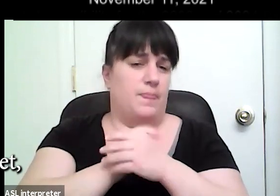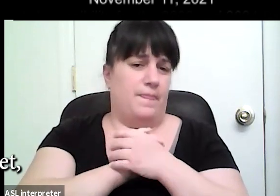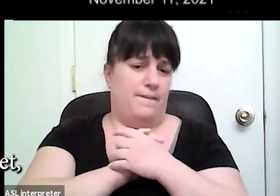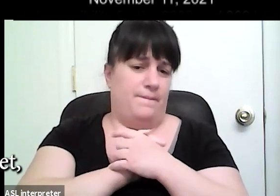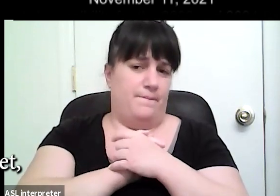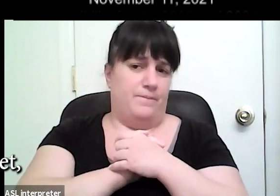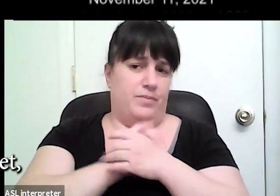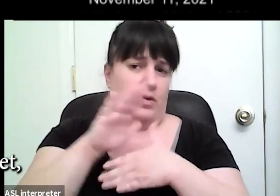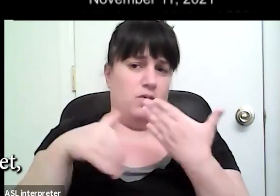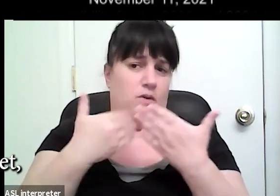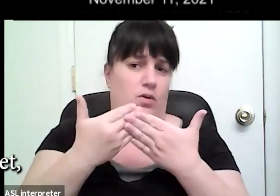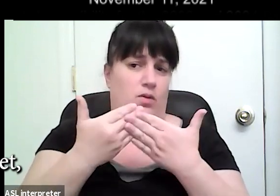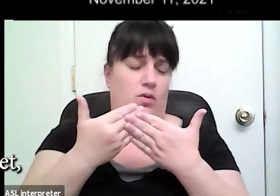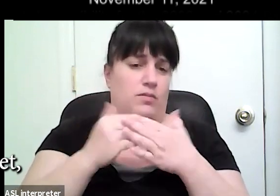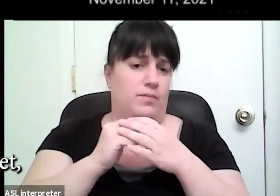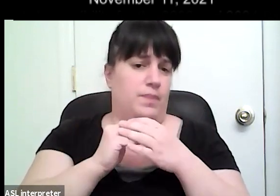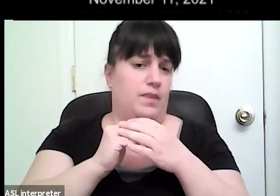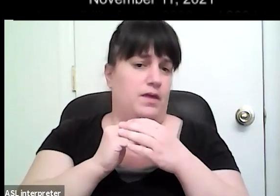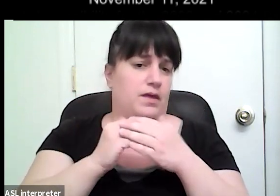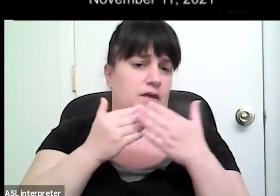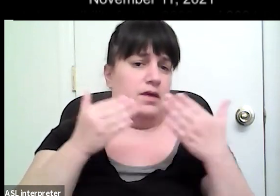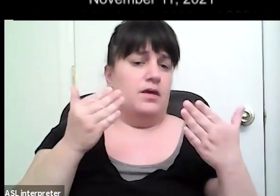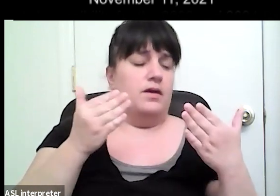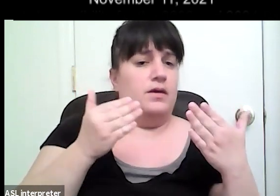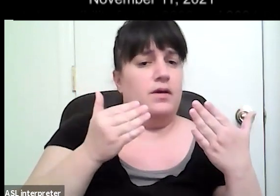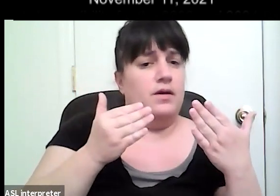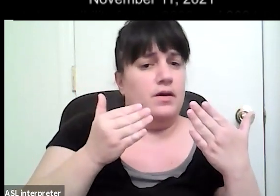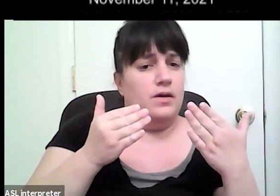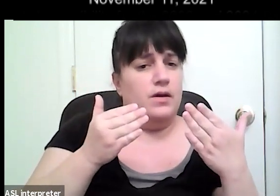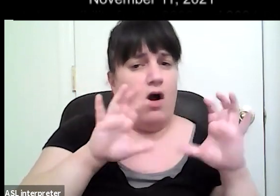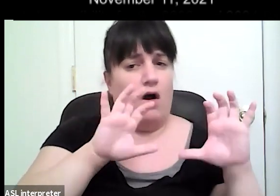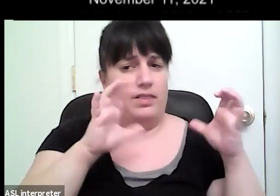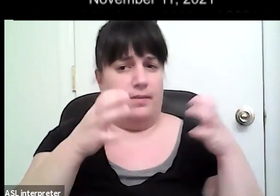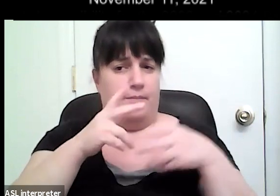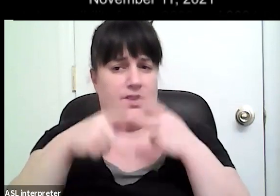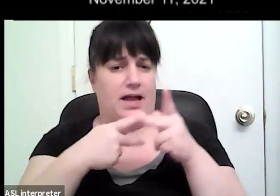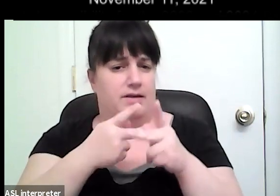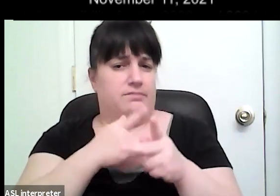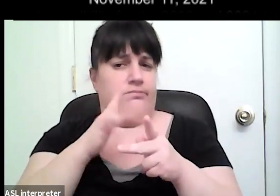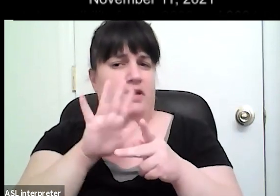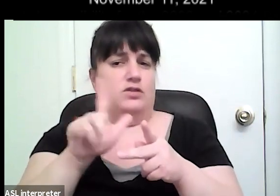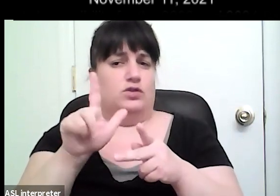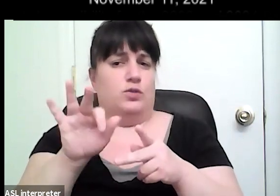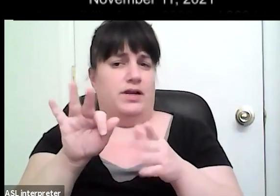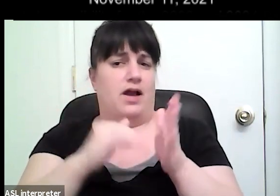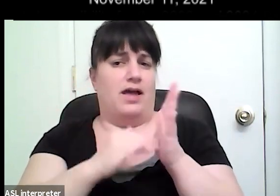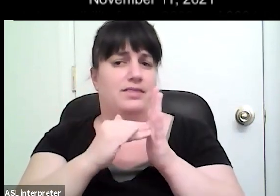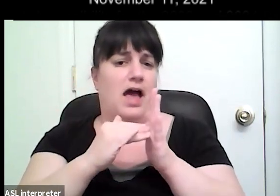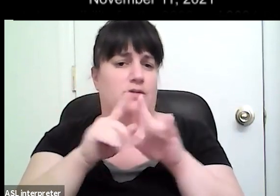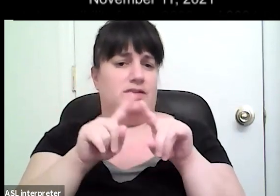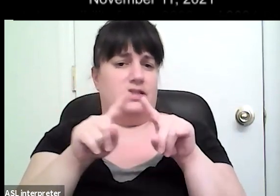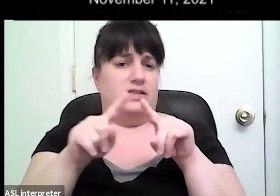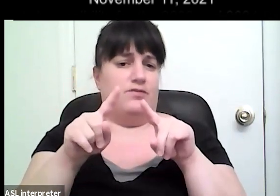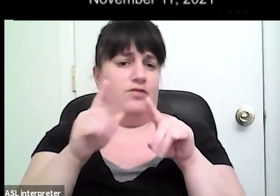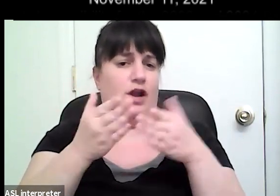all of the objects which are in orbit around our planet, which are currently censored at about 29,000 different objects between